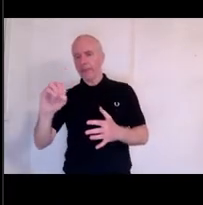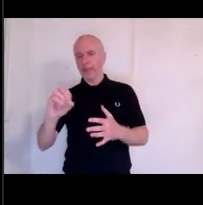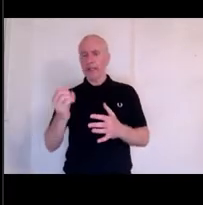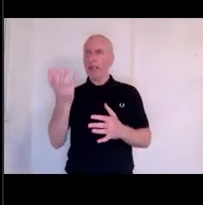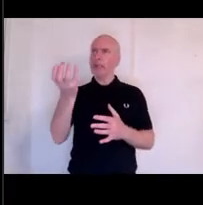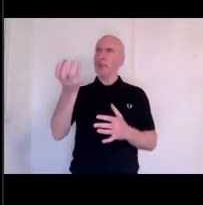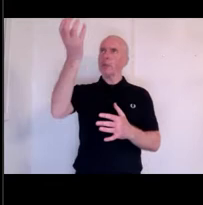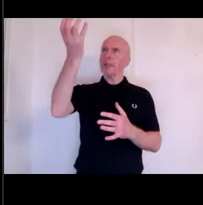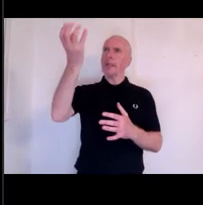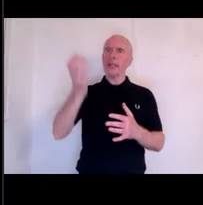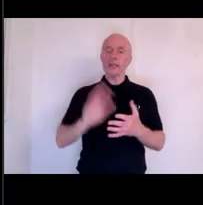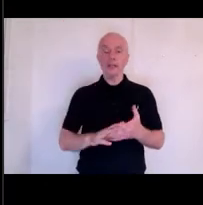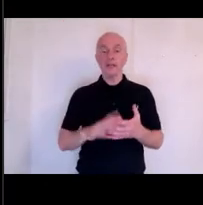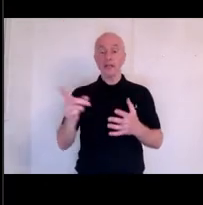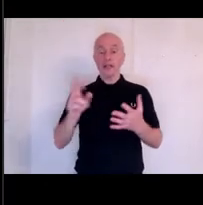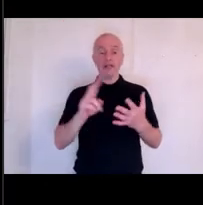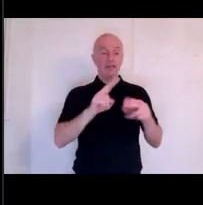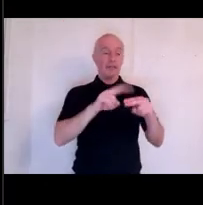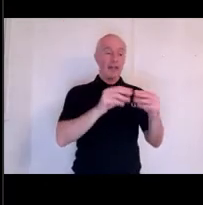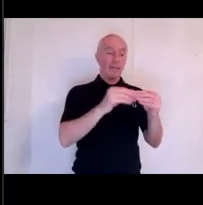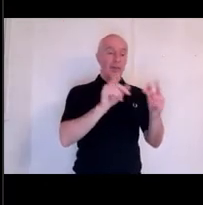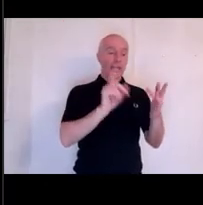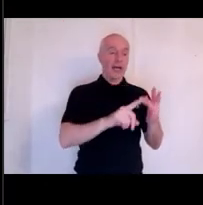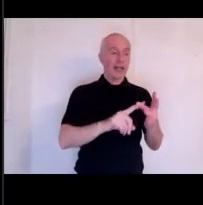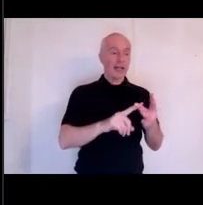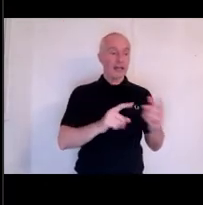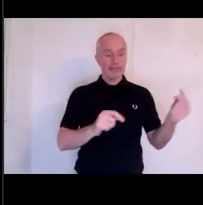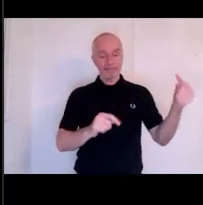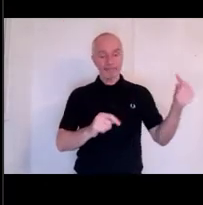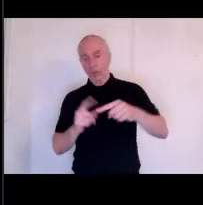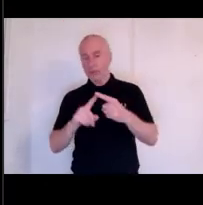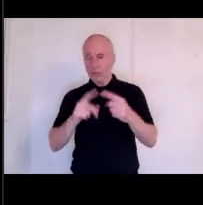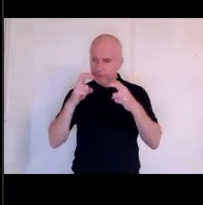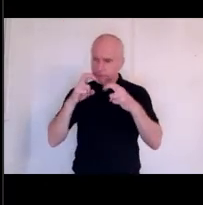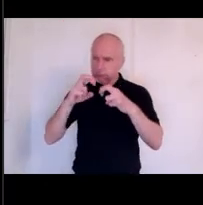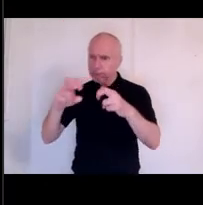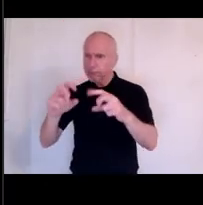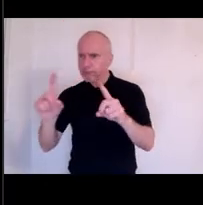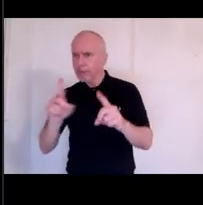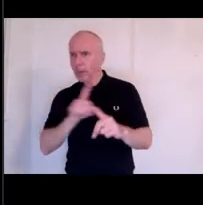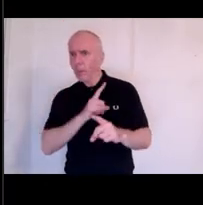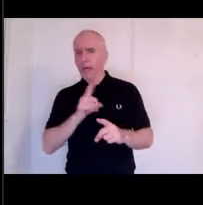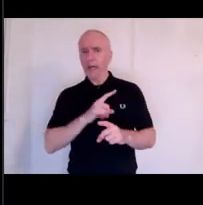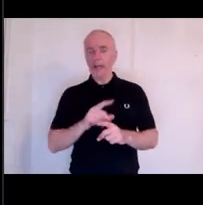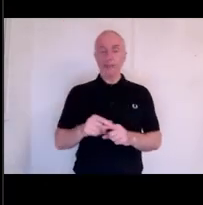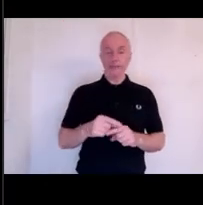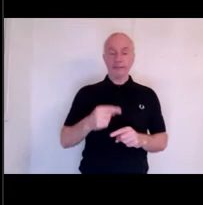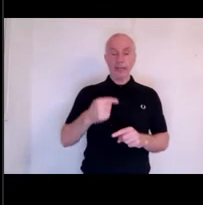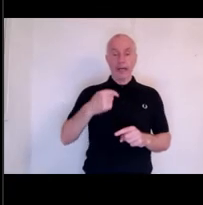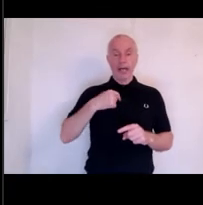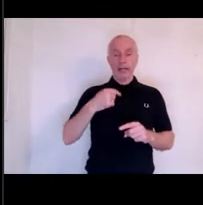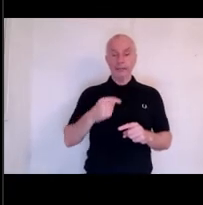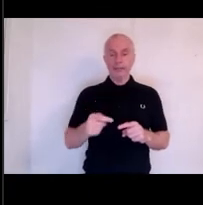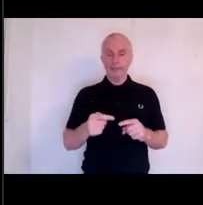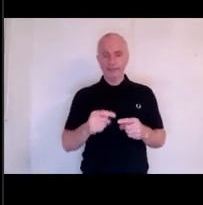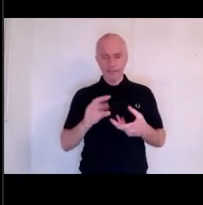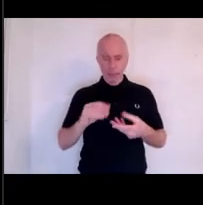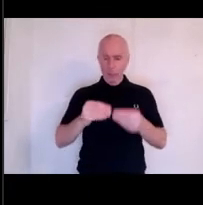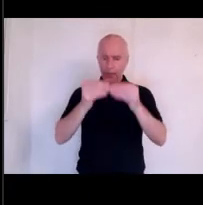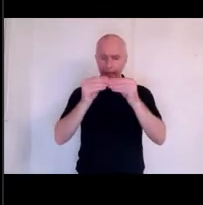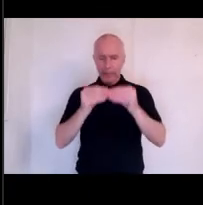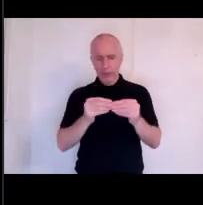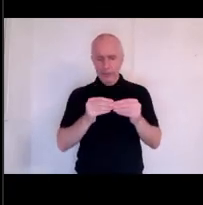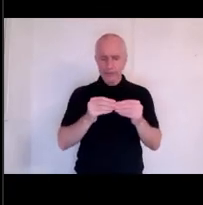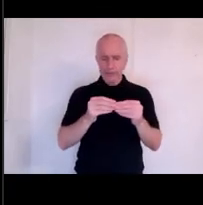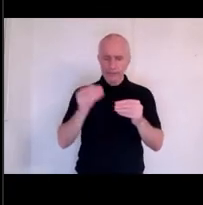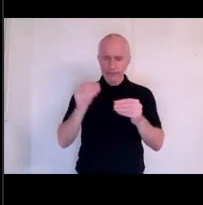Like any good physicist, I got my calculator out and did a back of the envelope calculation. And he is a few